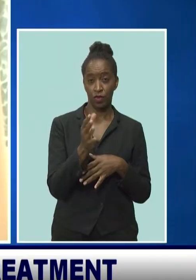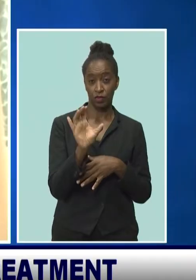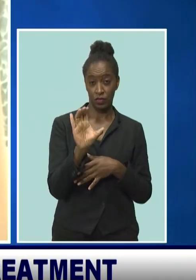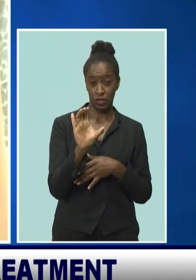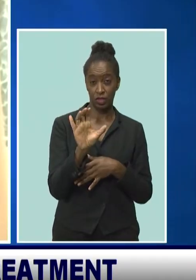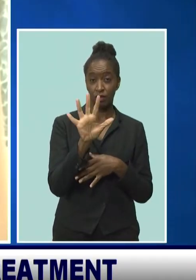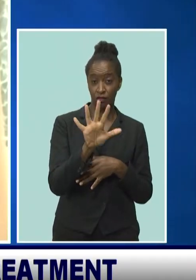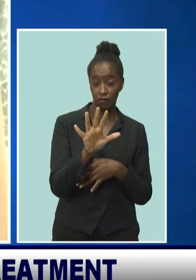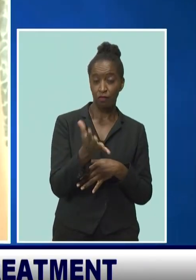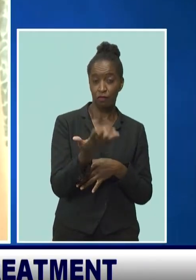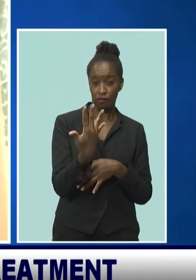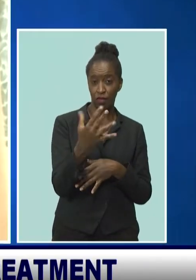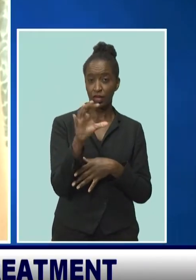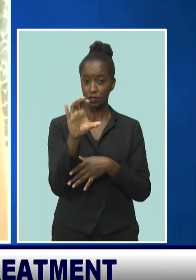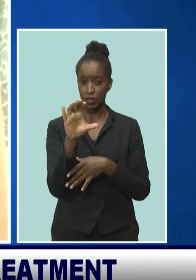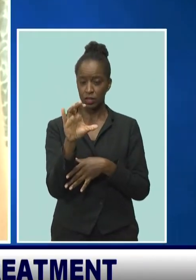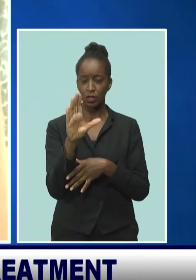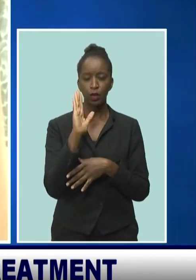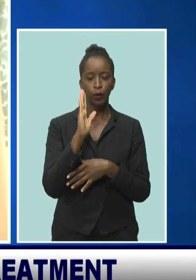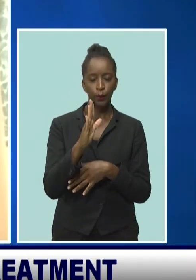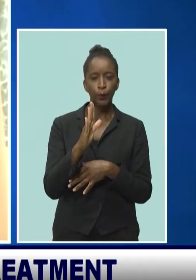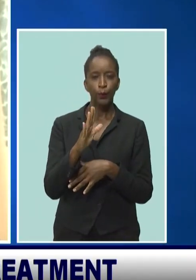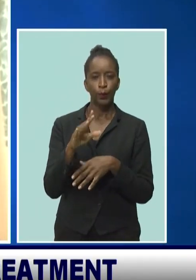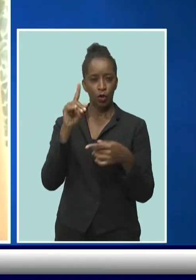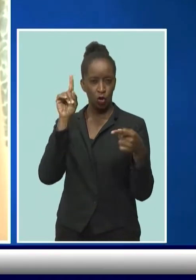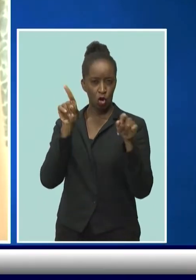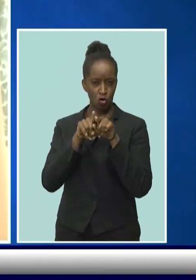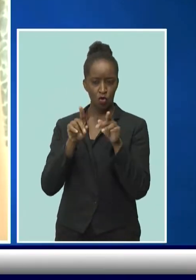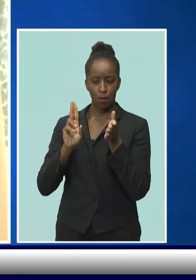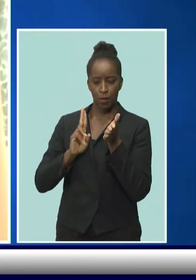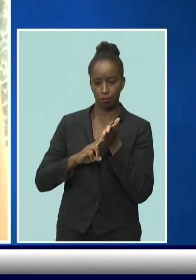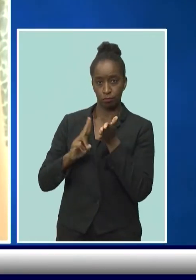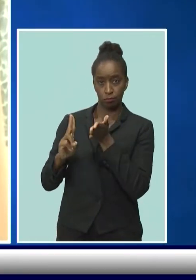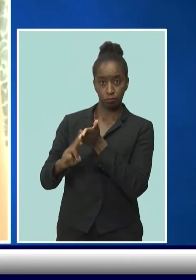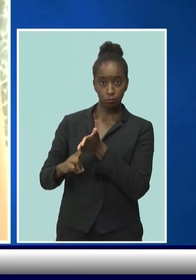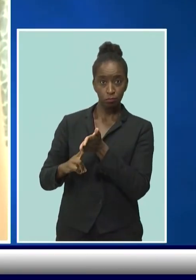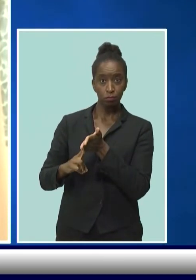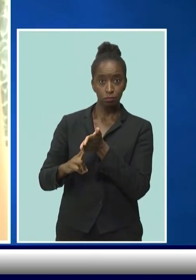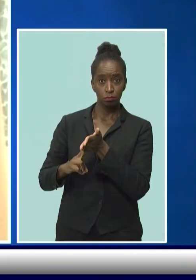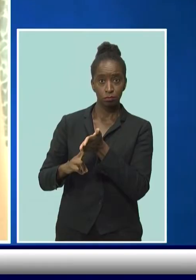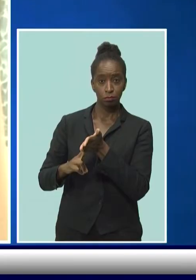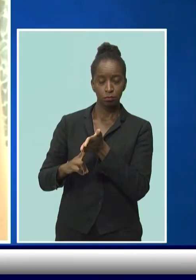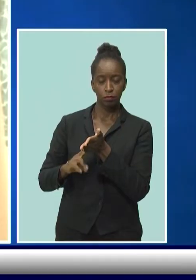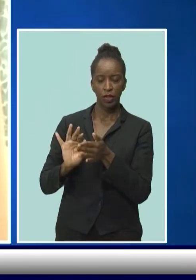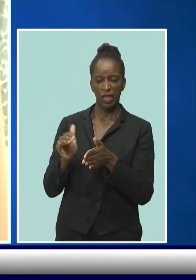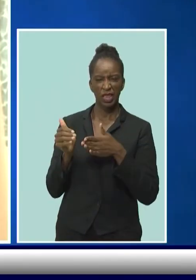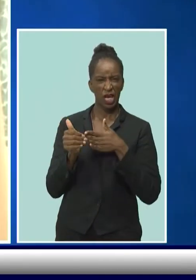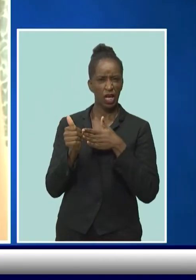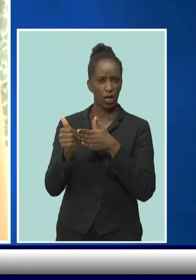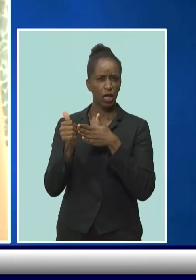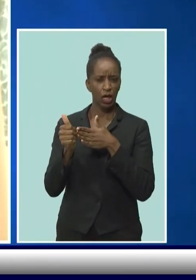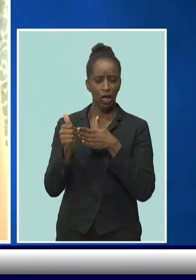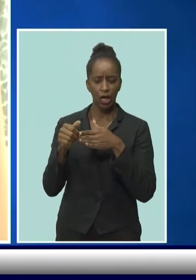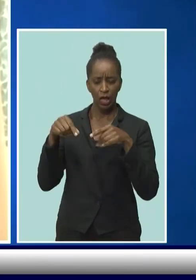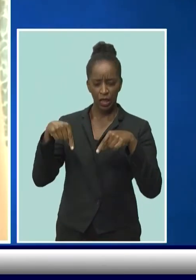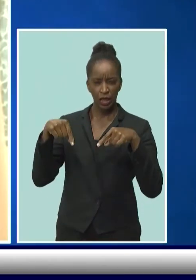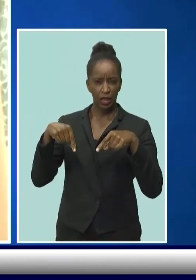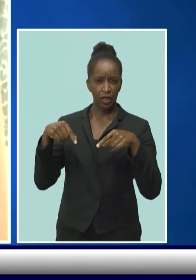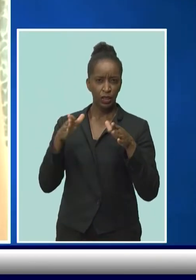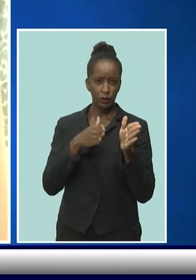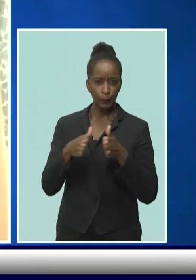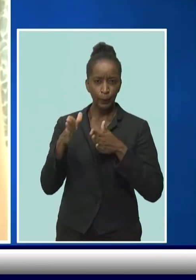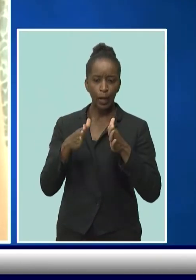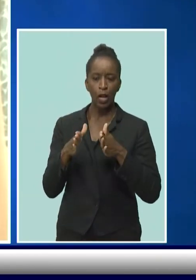activity agreement that governs the implementation of this three-hour cruise project. And once that is